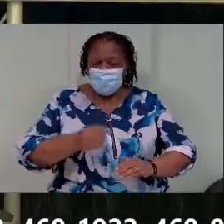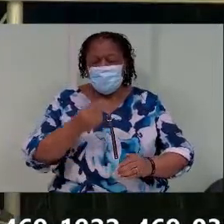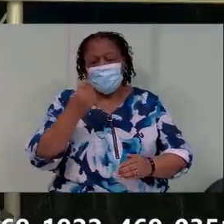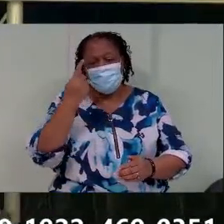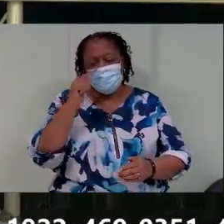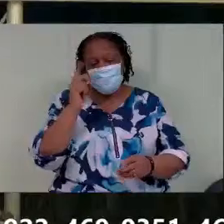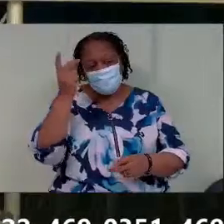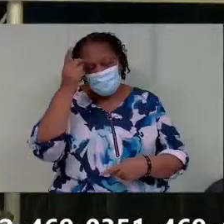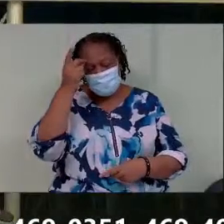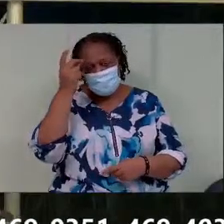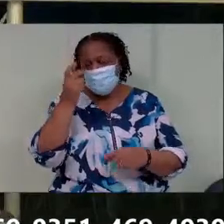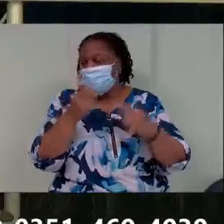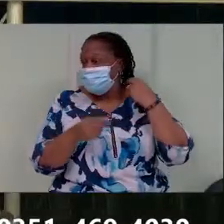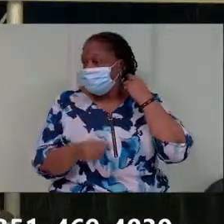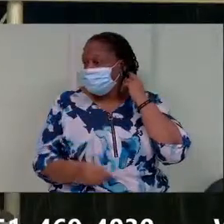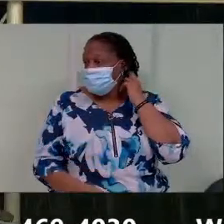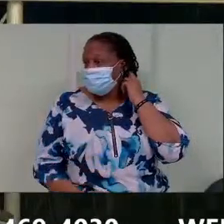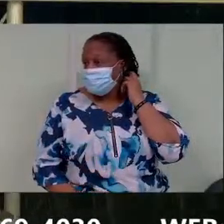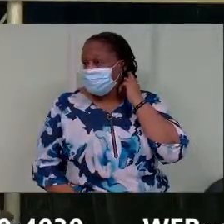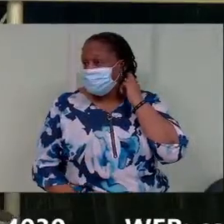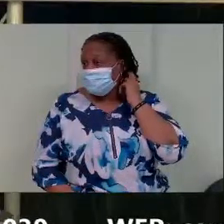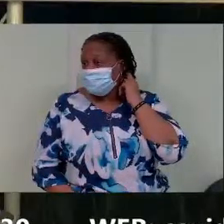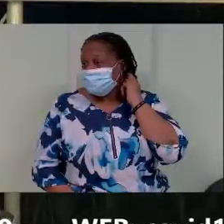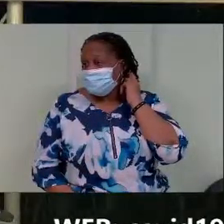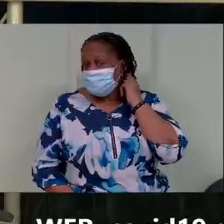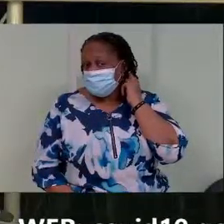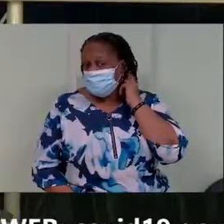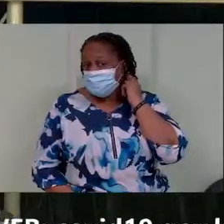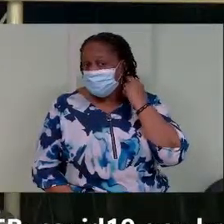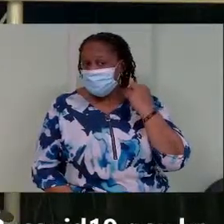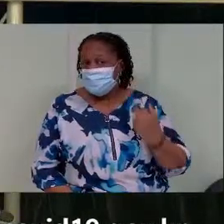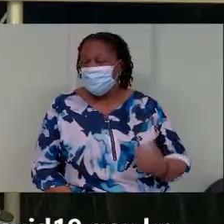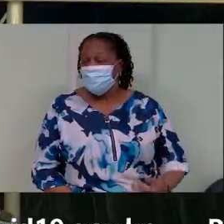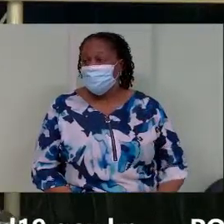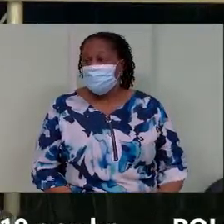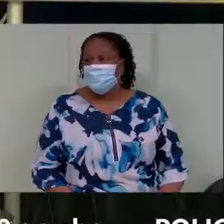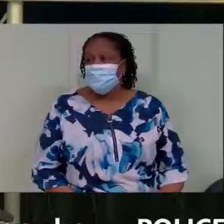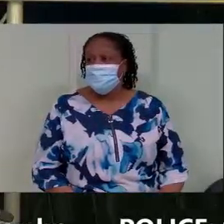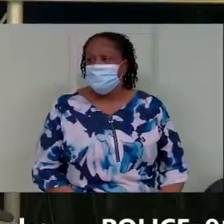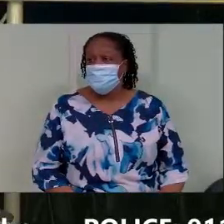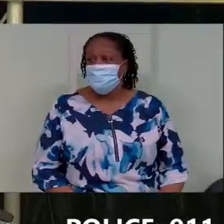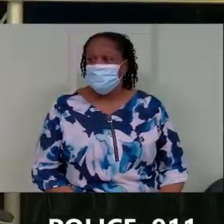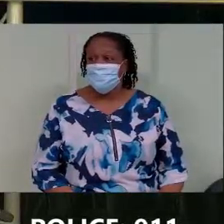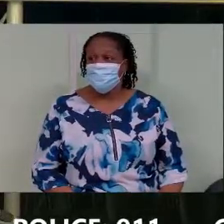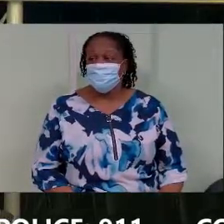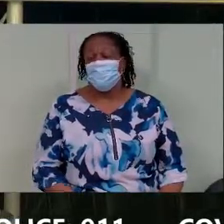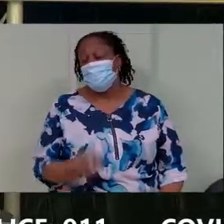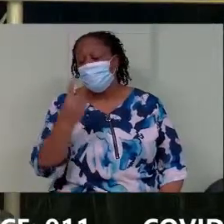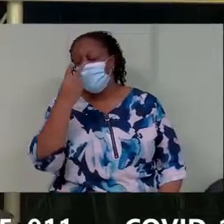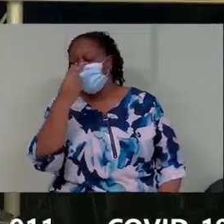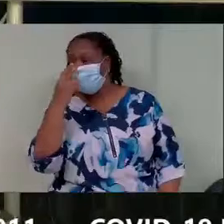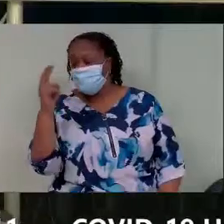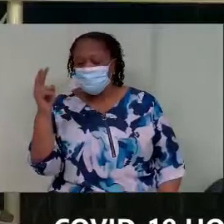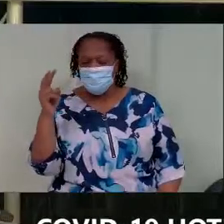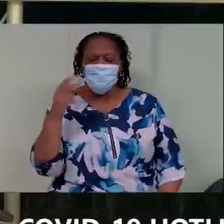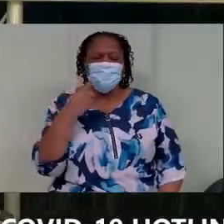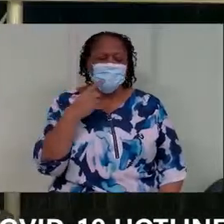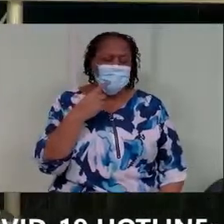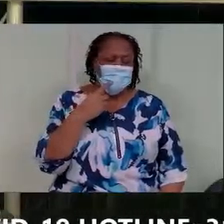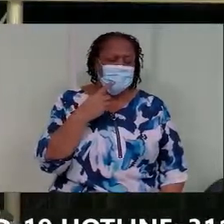closed, we have been able to see and analyze so that we can implement some of the best practices